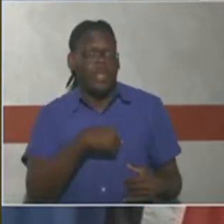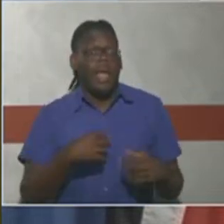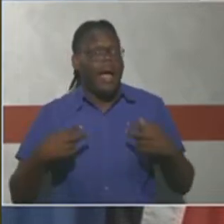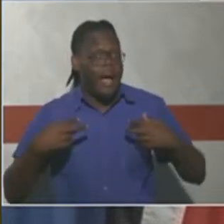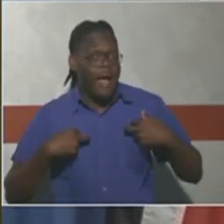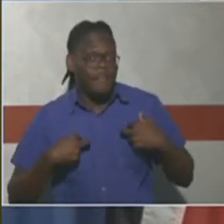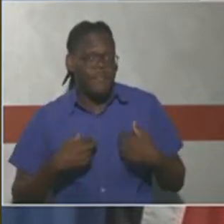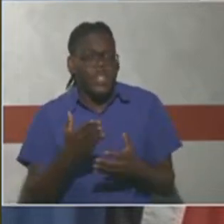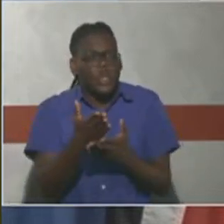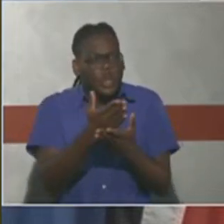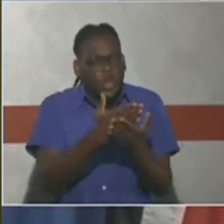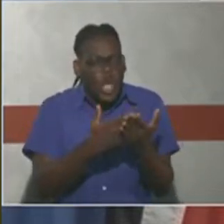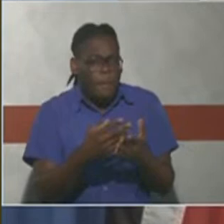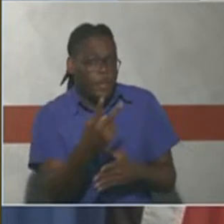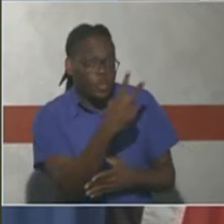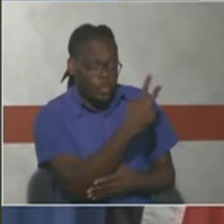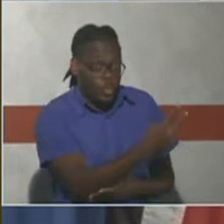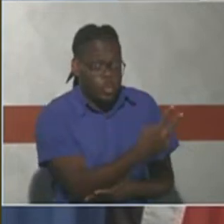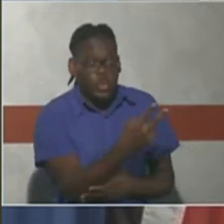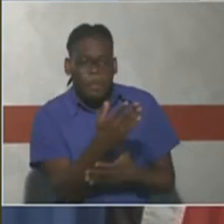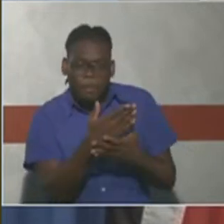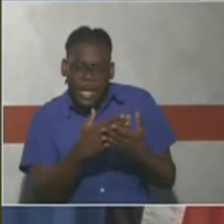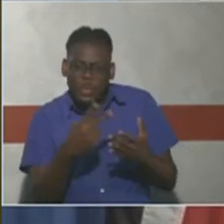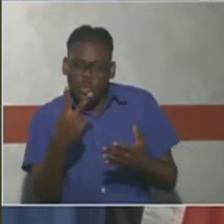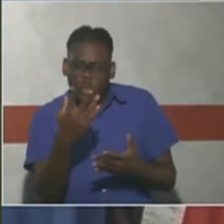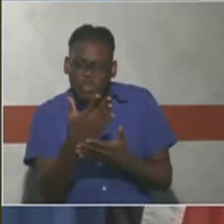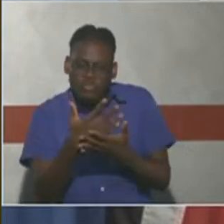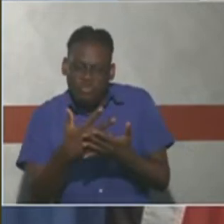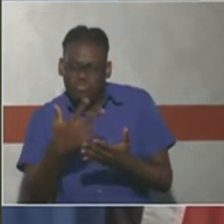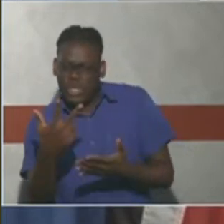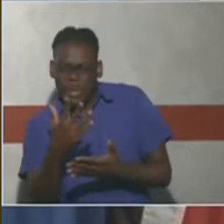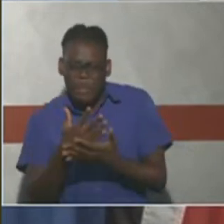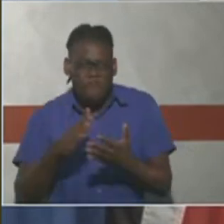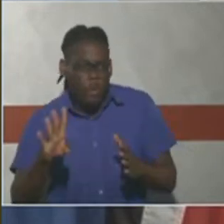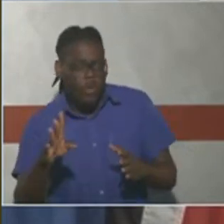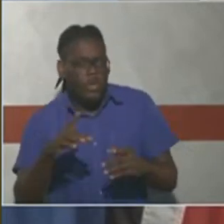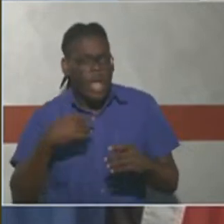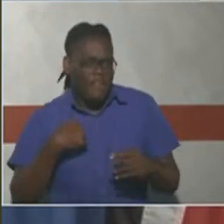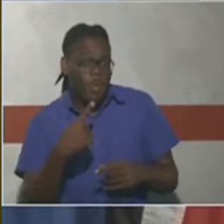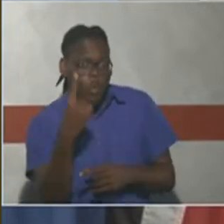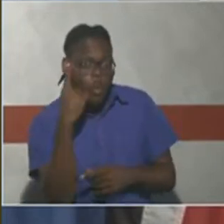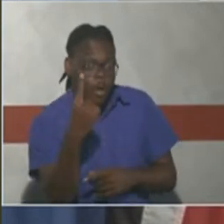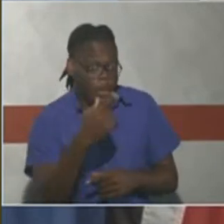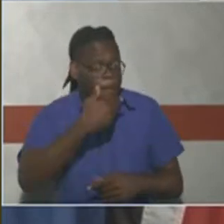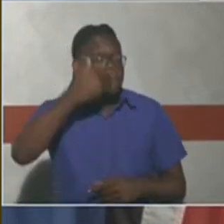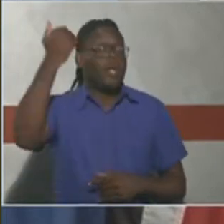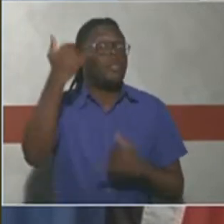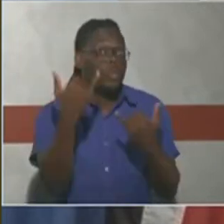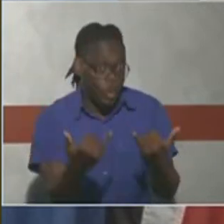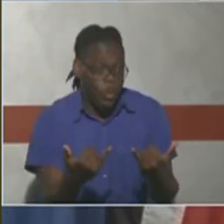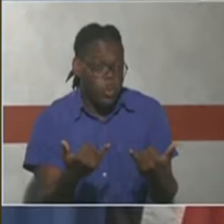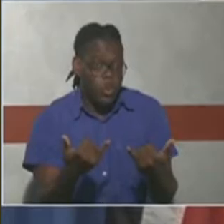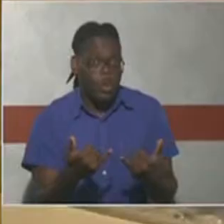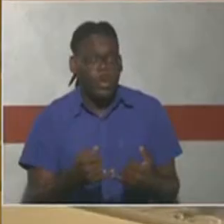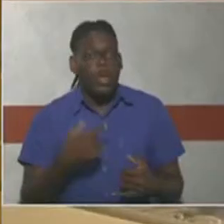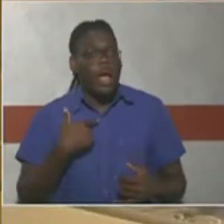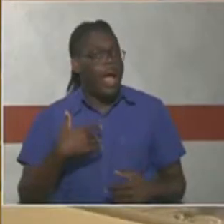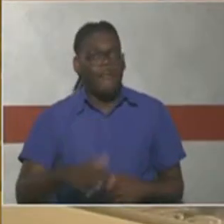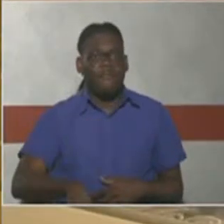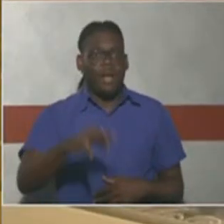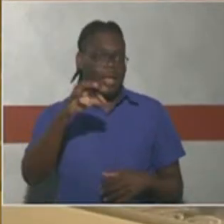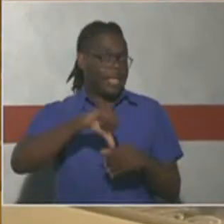3, and 4, which is a far better position than being in the Train 1, which we couldn't find gas for. John Sullivan